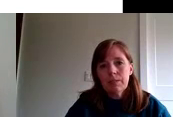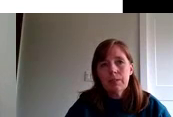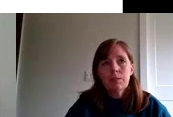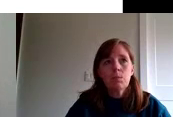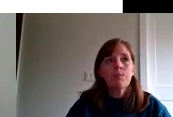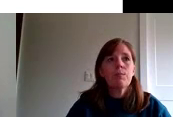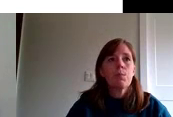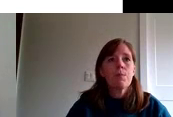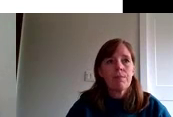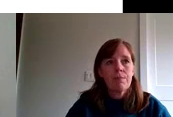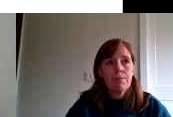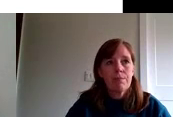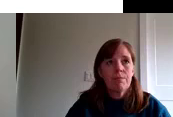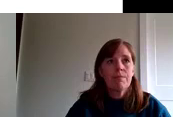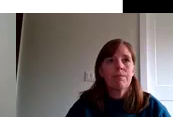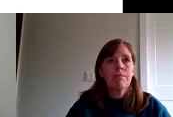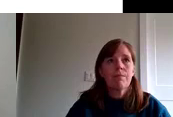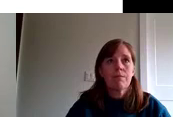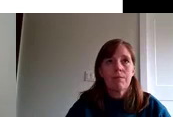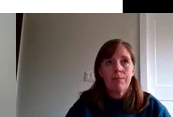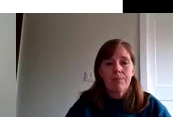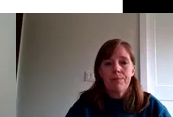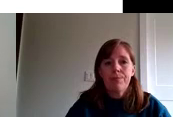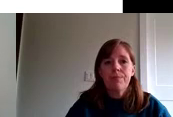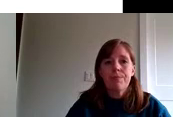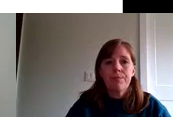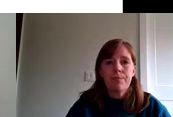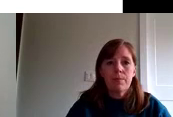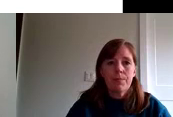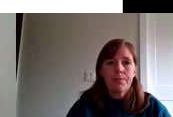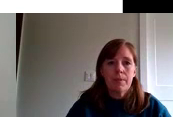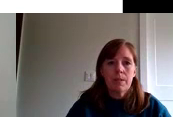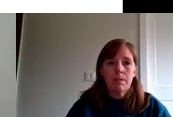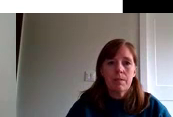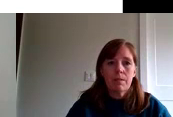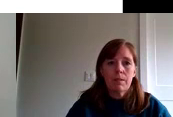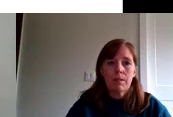where everybody can see where all of the different